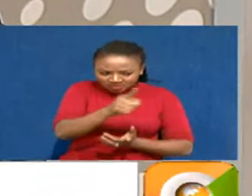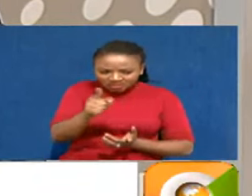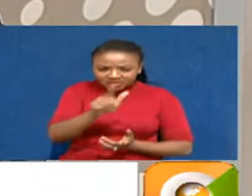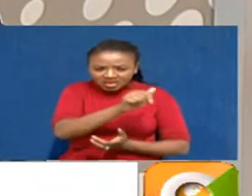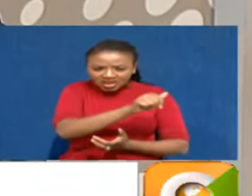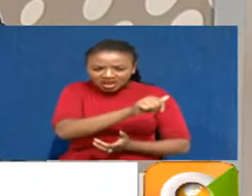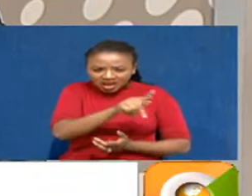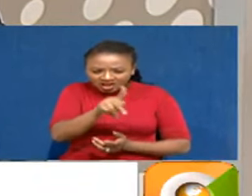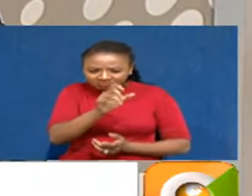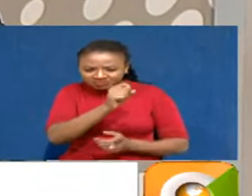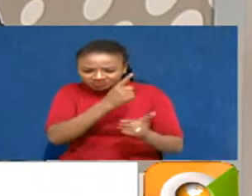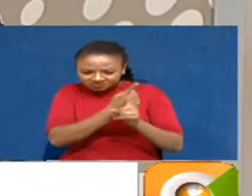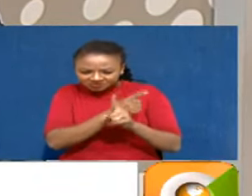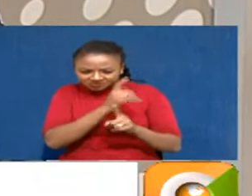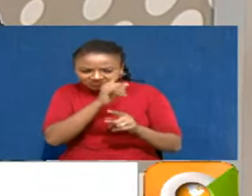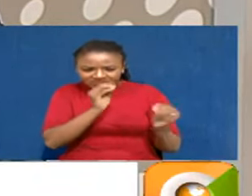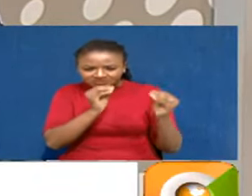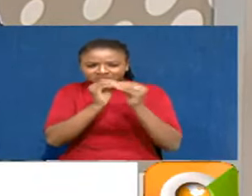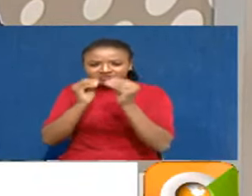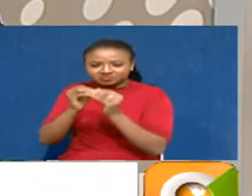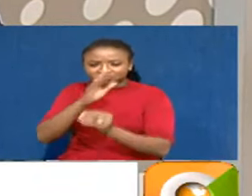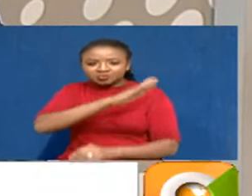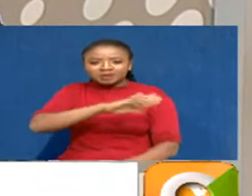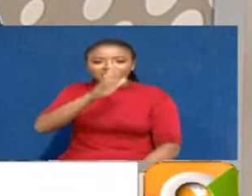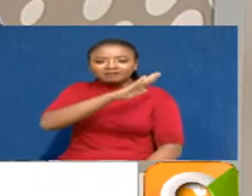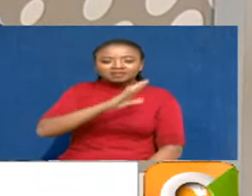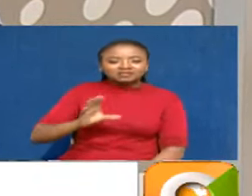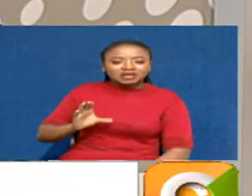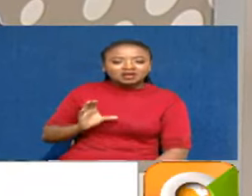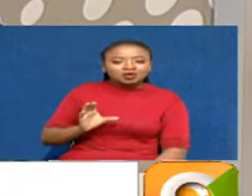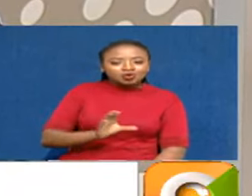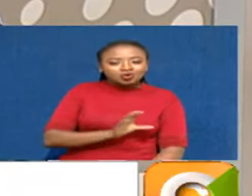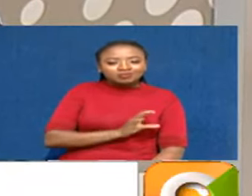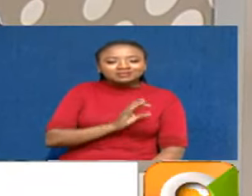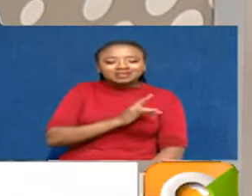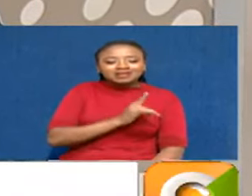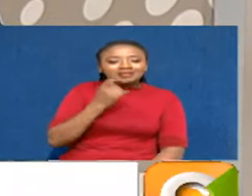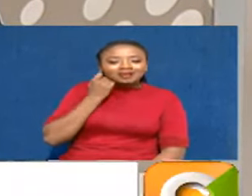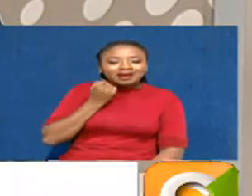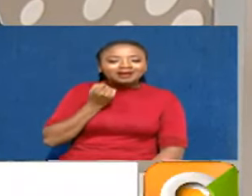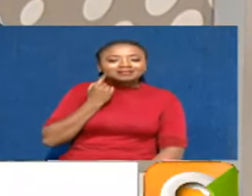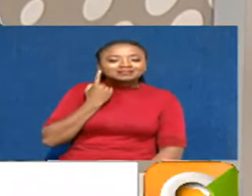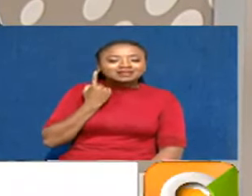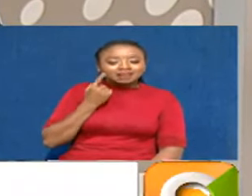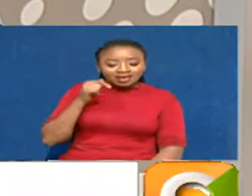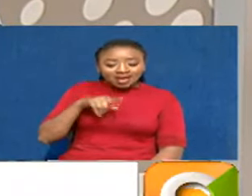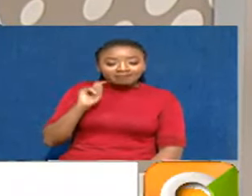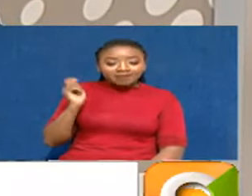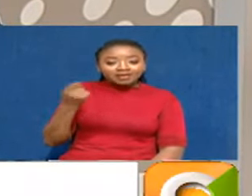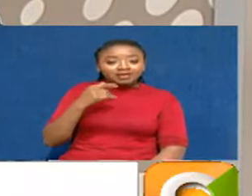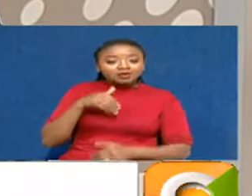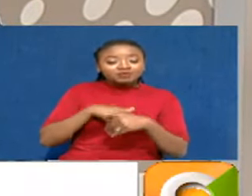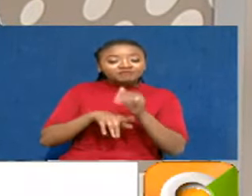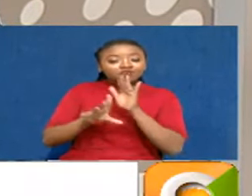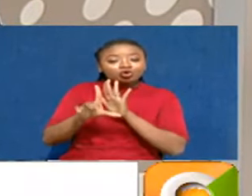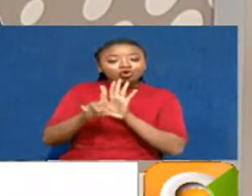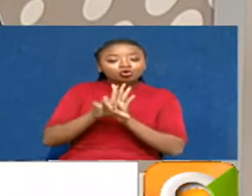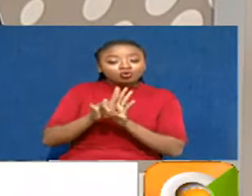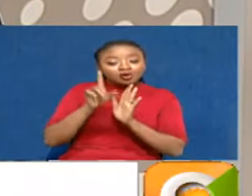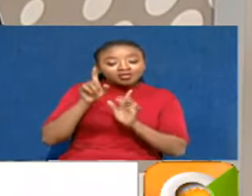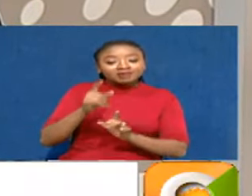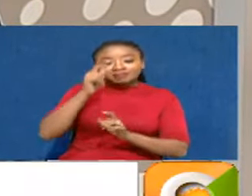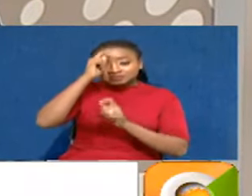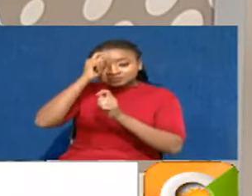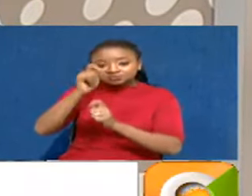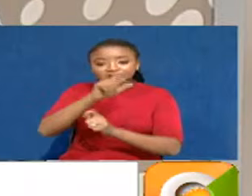and explain so that they may understand that in Kenya, we also operate within laws and we need to respect each other